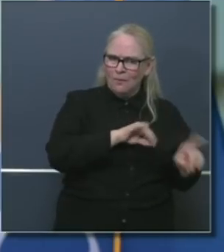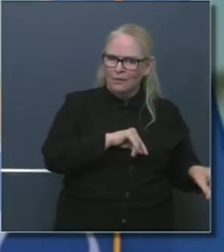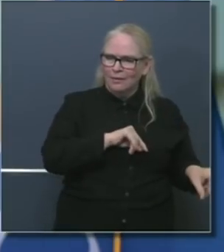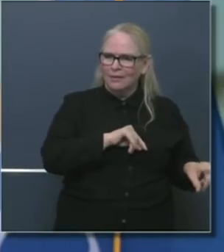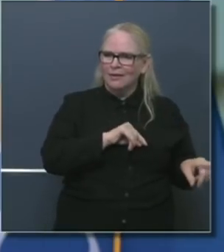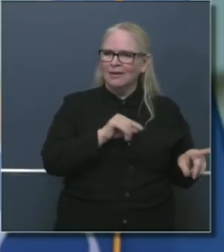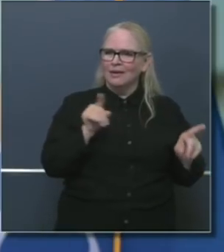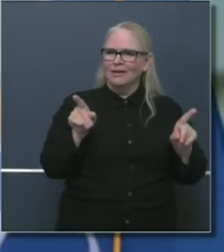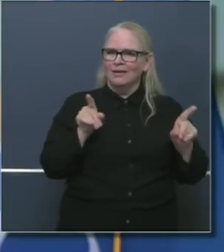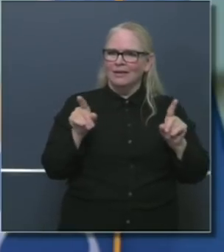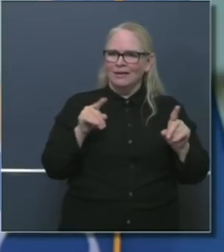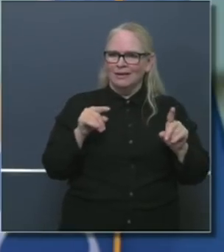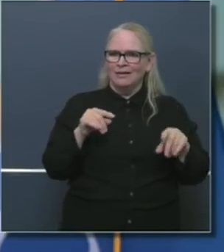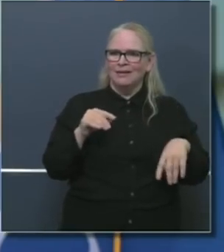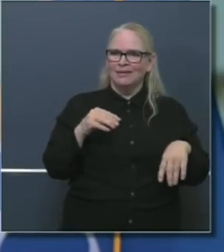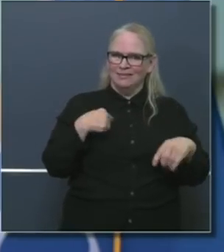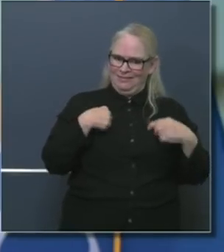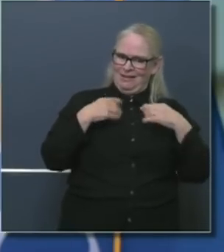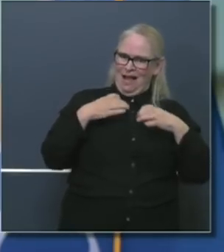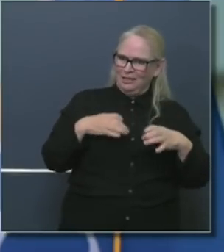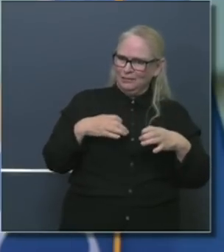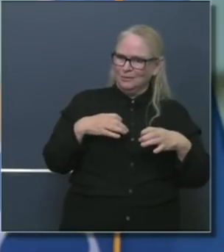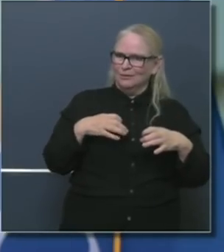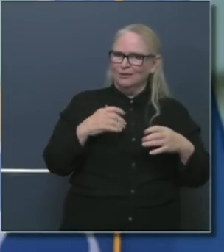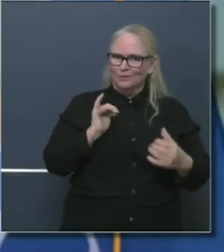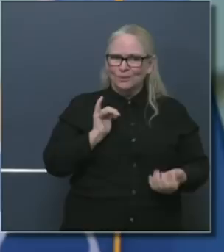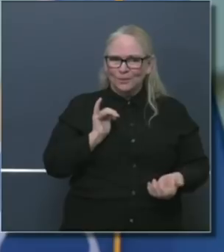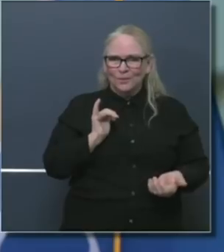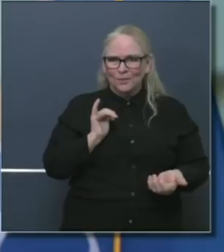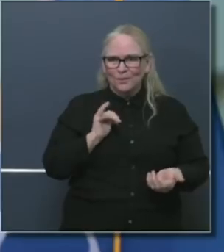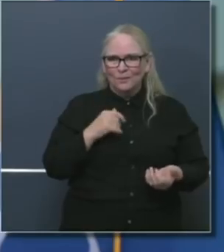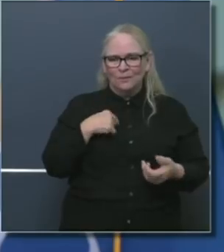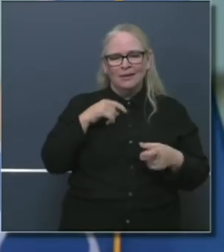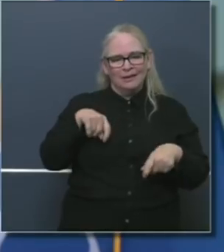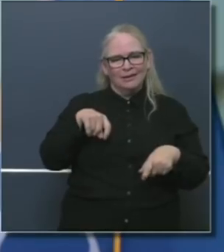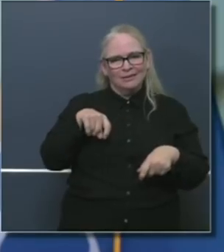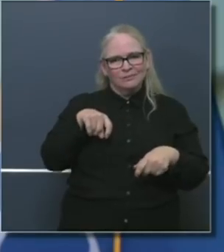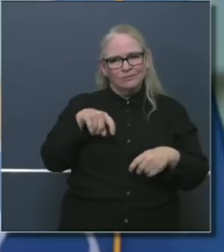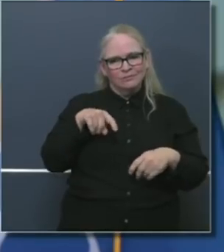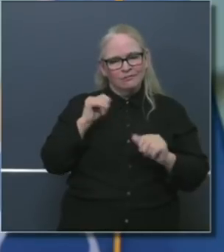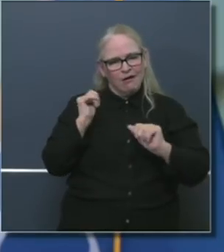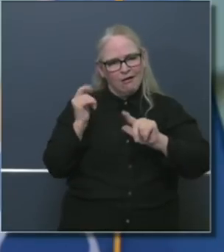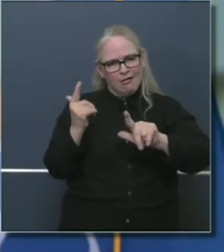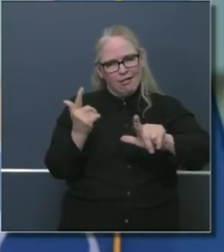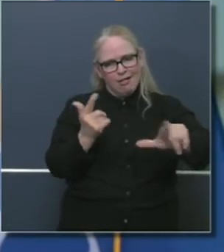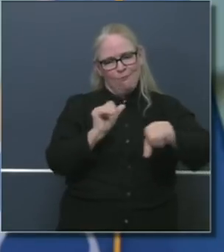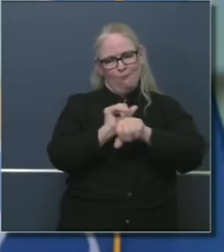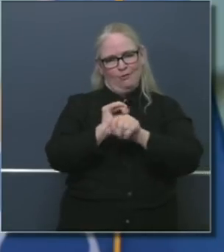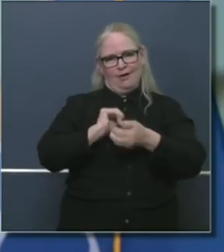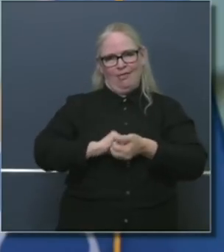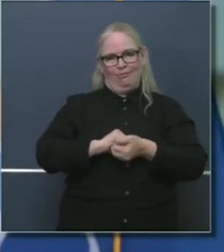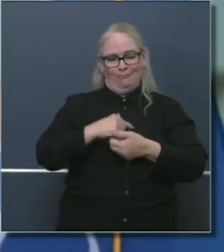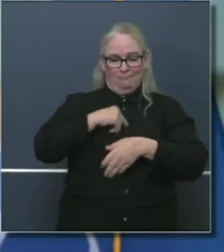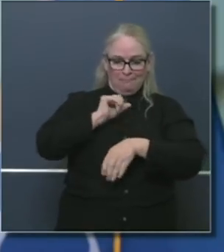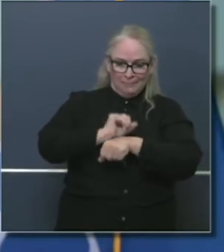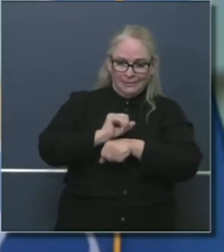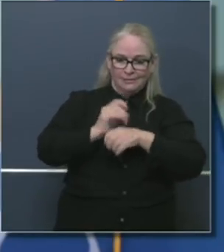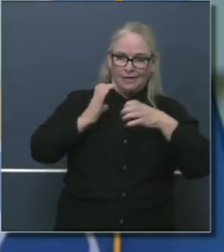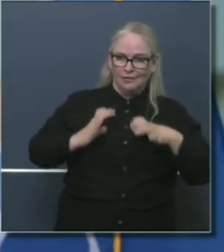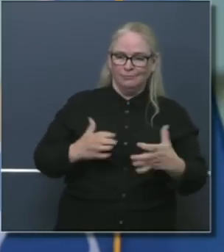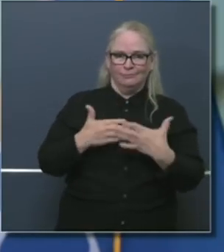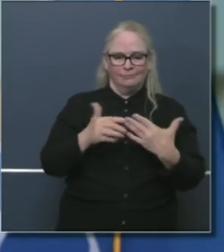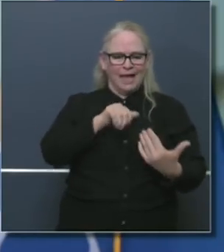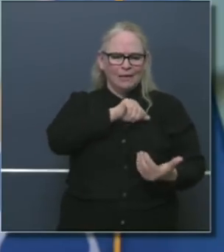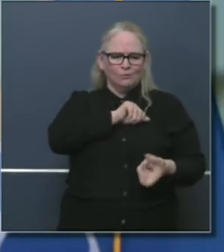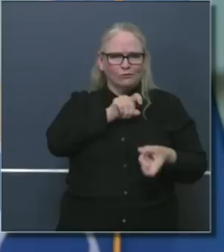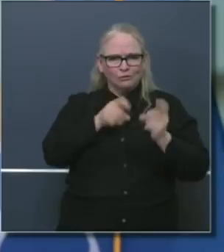customers to make sure that we integrate in the spirit of this phase the kind of attitudes and processes,